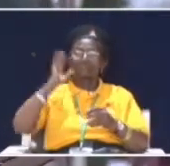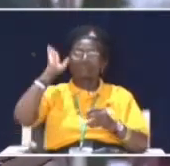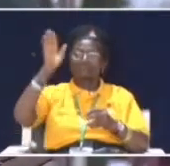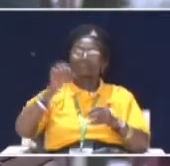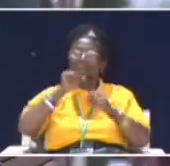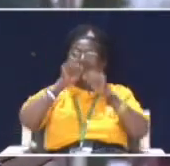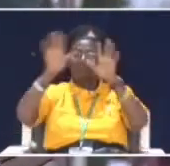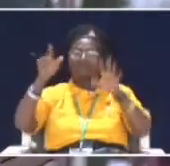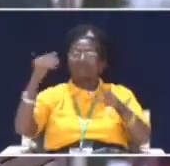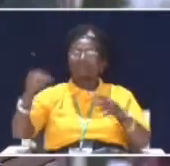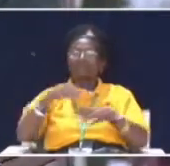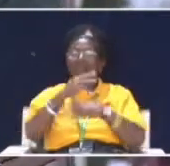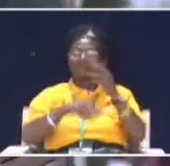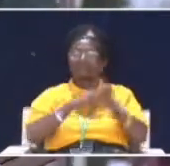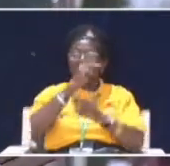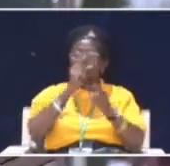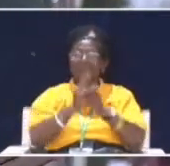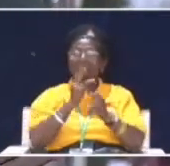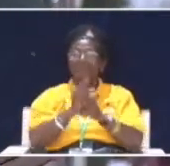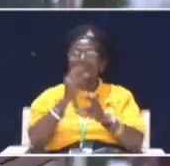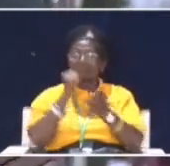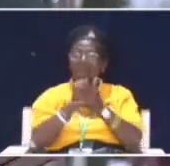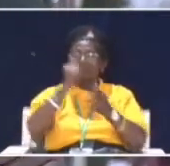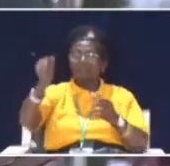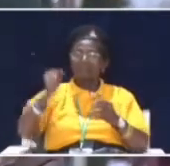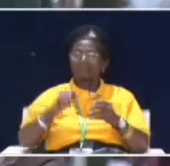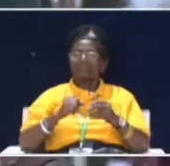world. Nipa re ma bukun gbogbo dile aye.